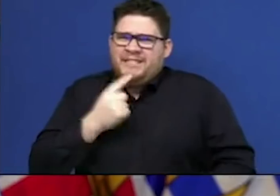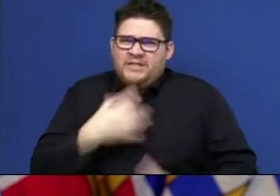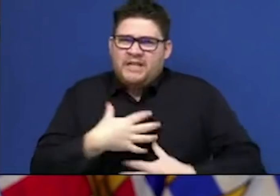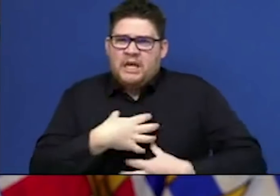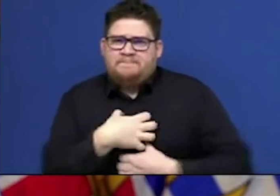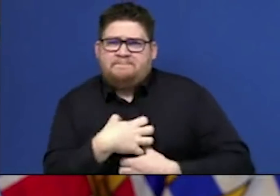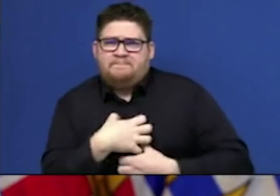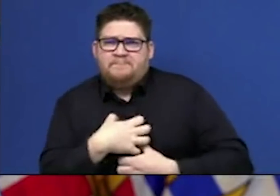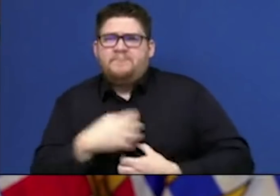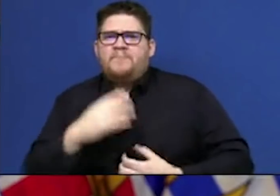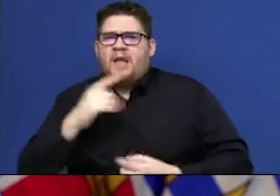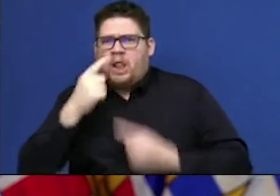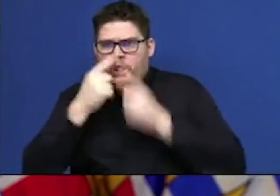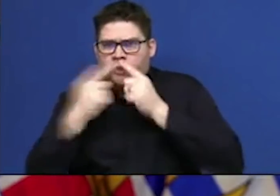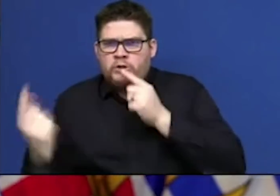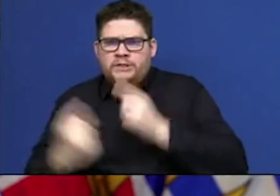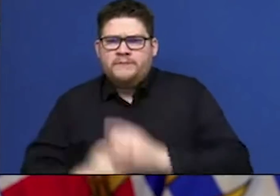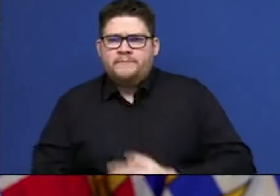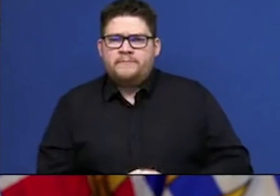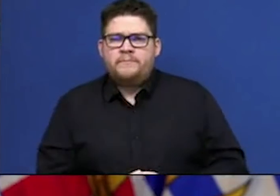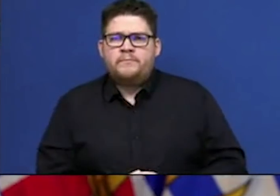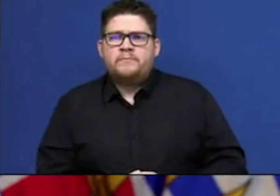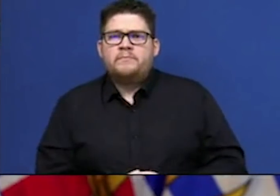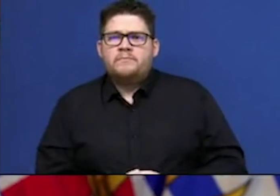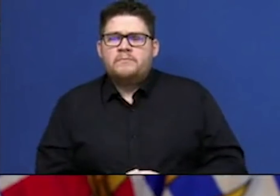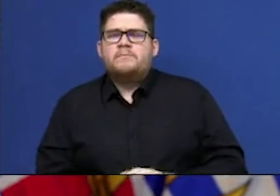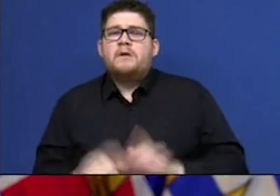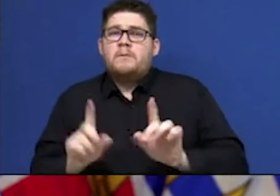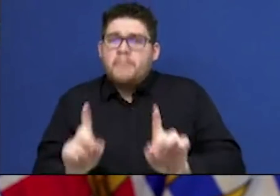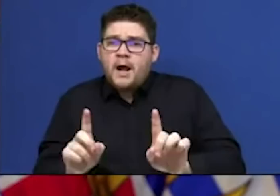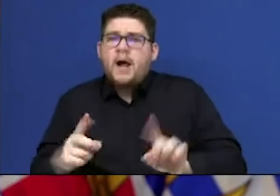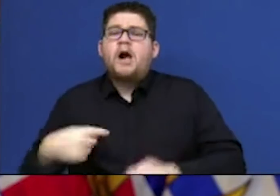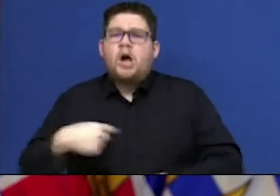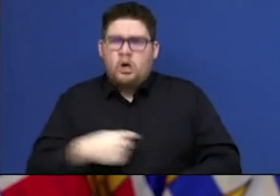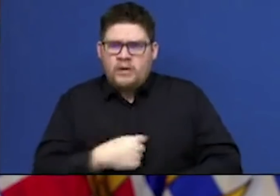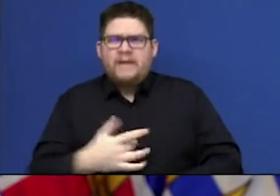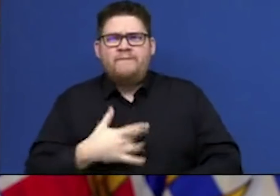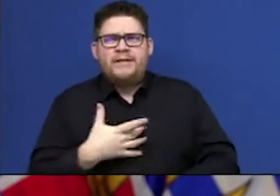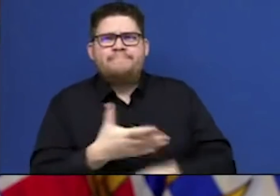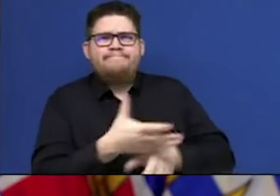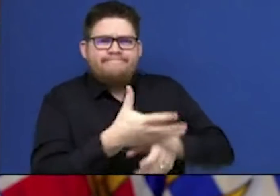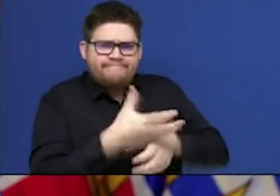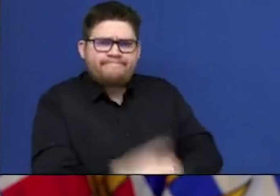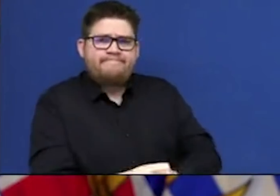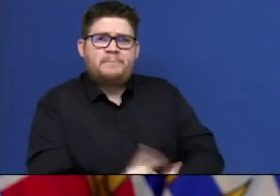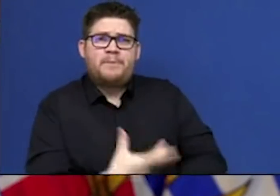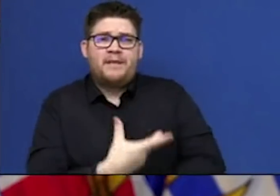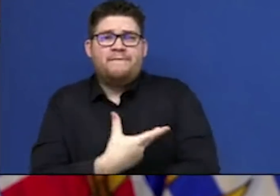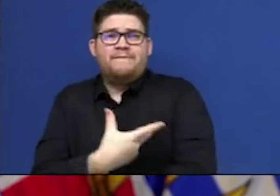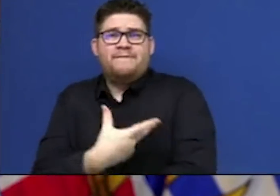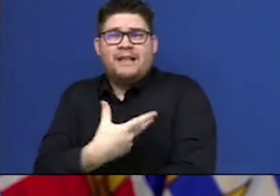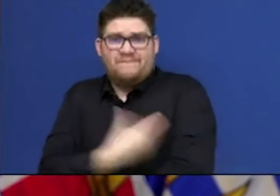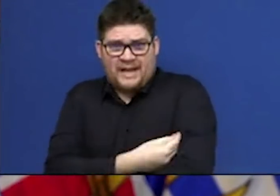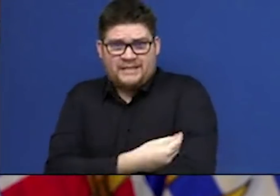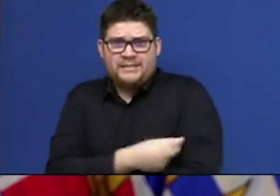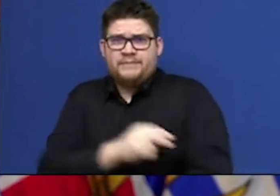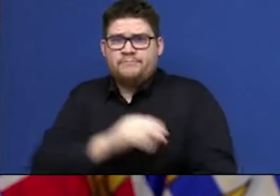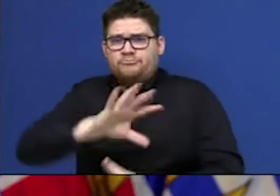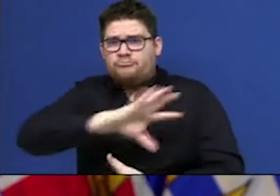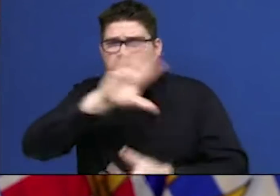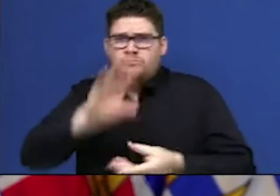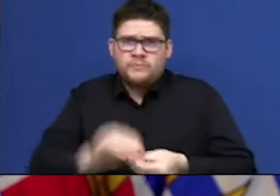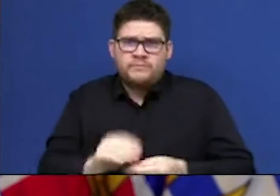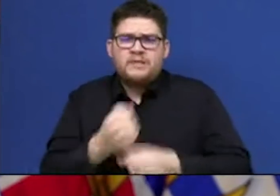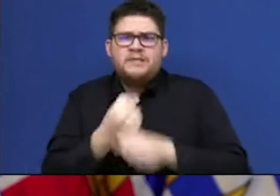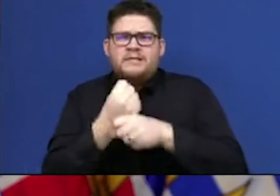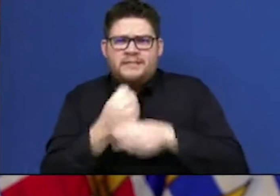Health Canada, the regulator, and the Public Health Agency, to make sure that we understand the safety of vaccines across